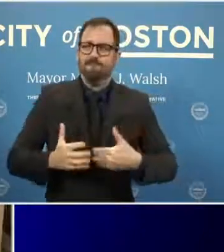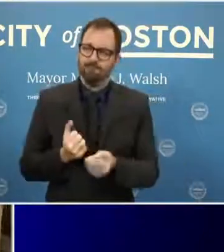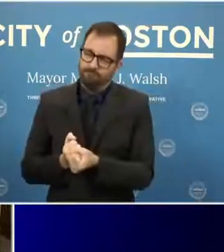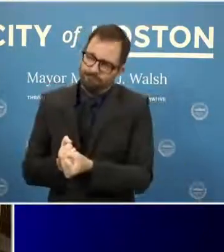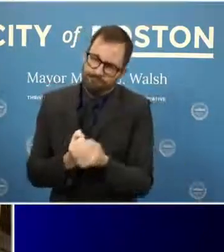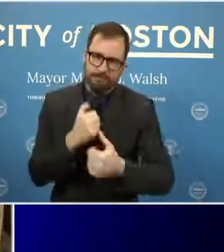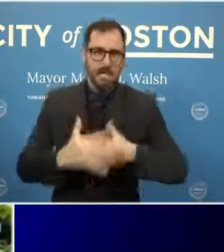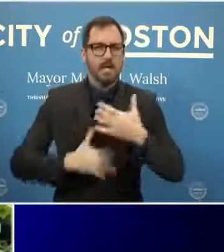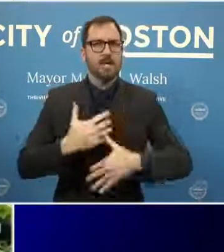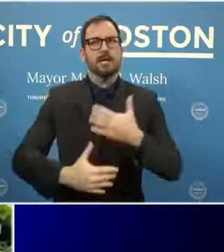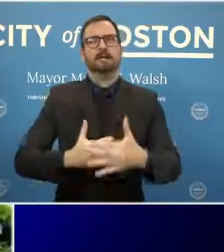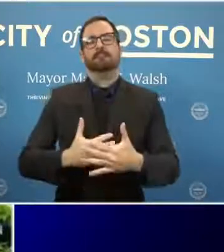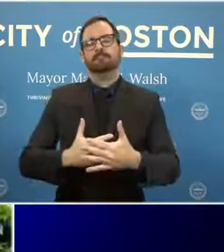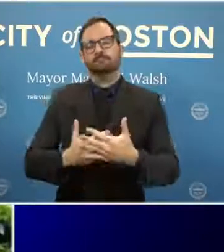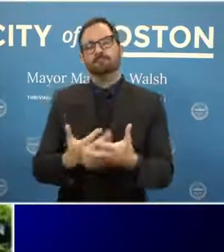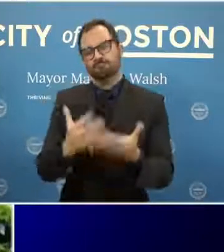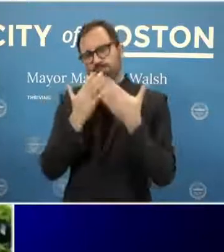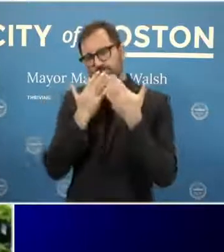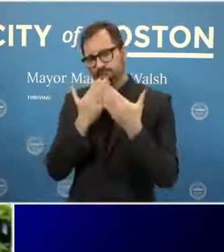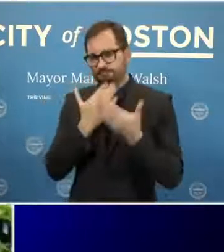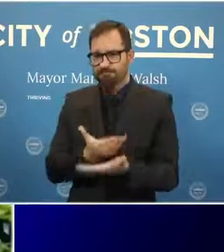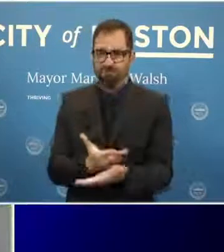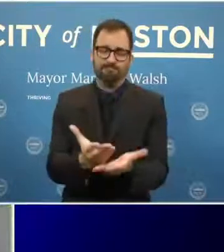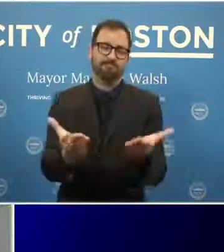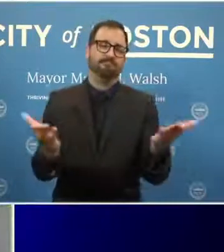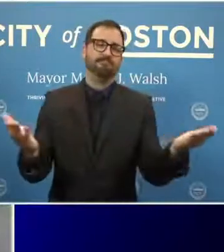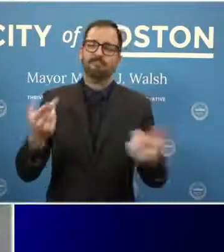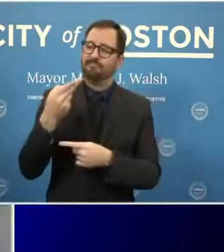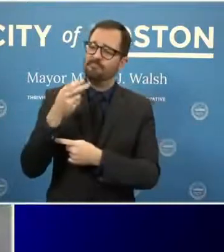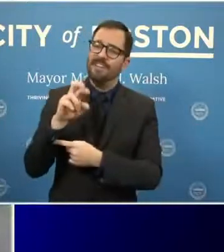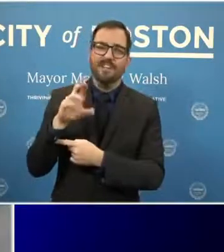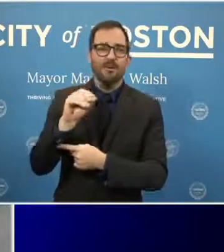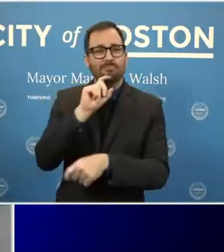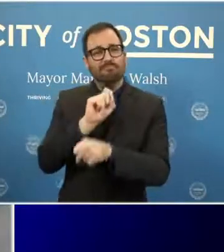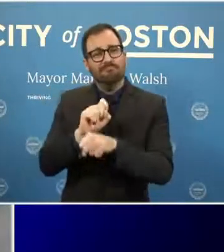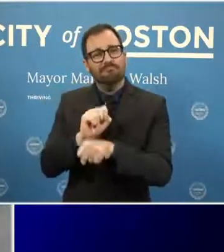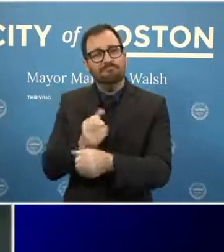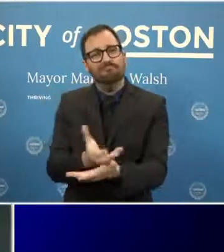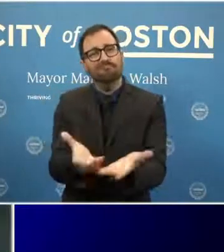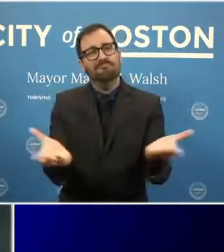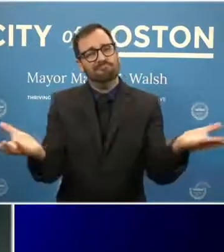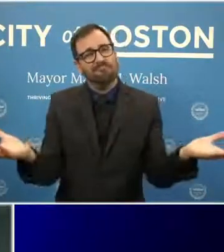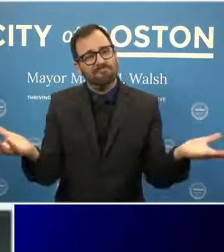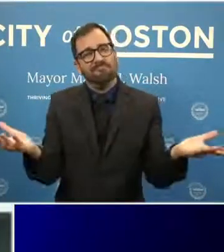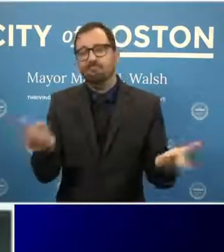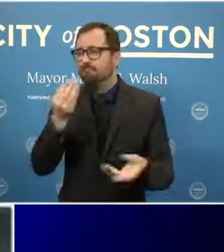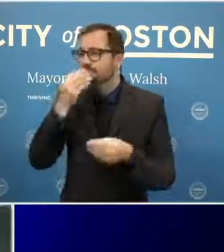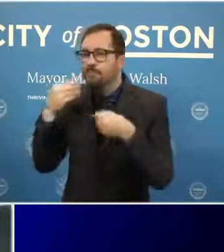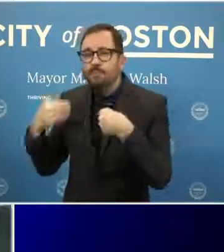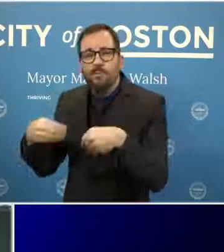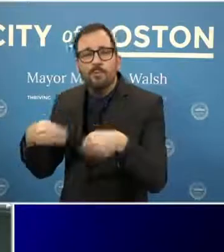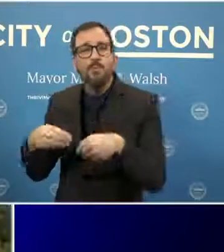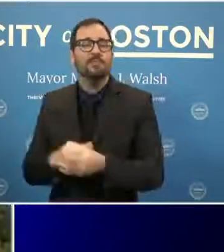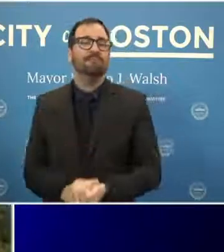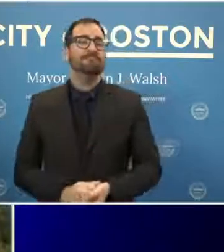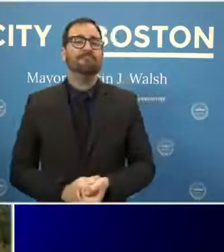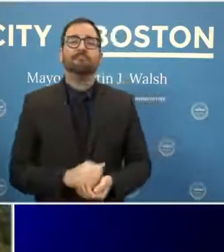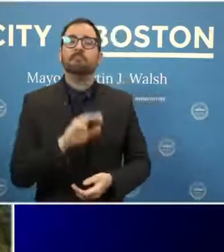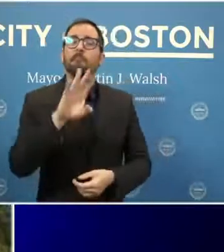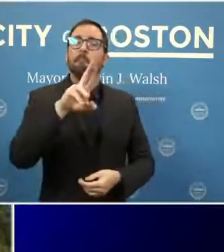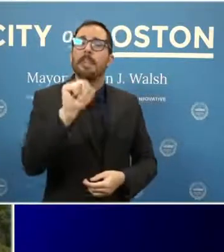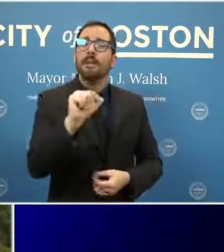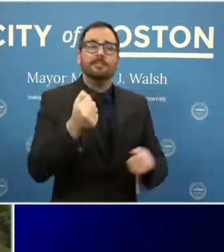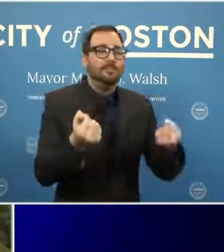personnel working at grocery stores, working in restaurants, helping drive buses, because this pandemic is affecting everyone.